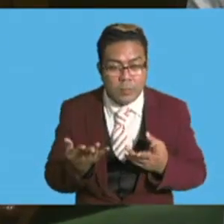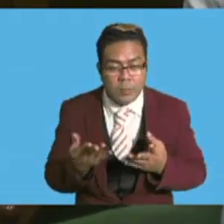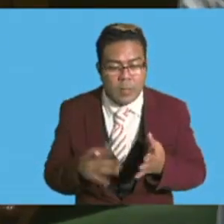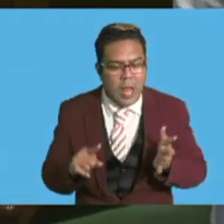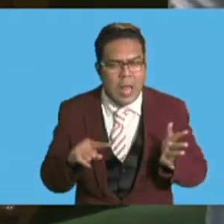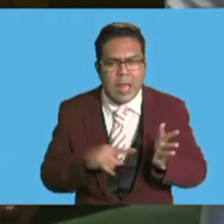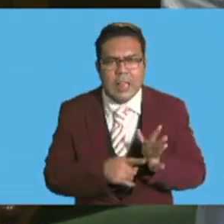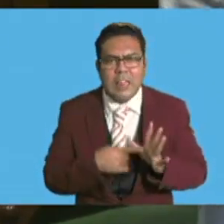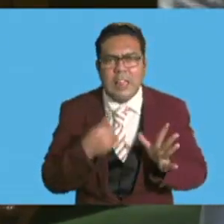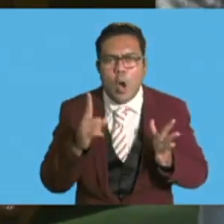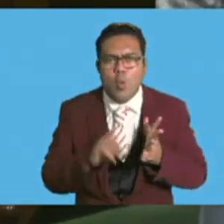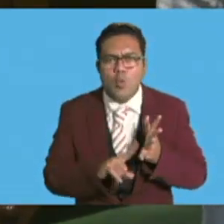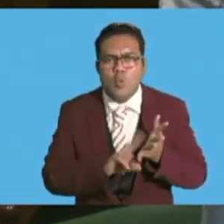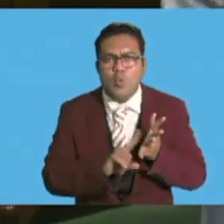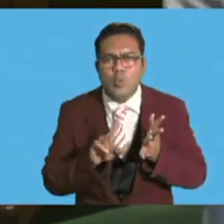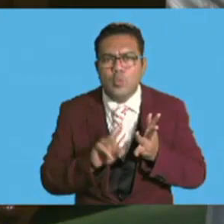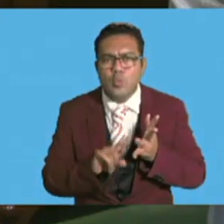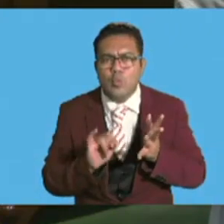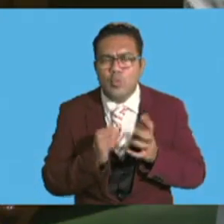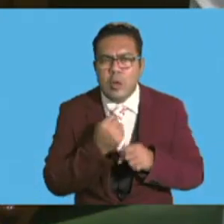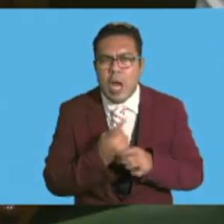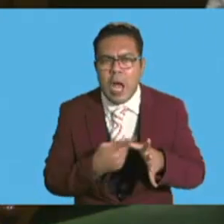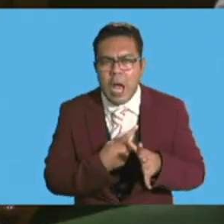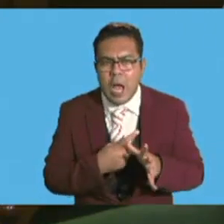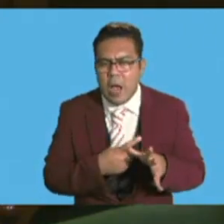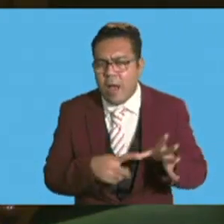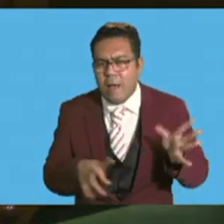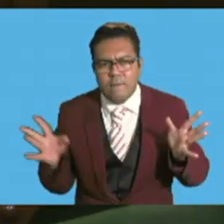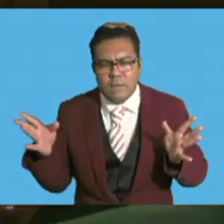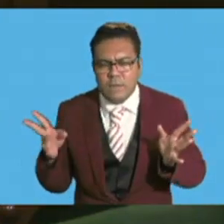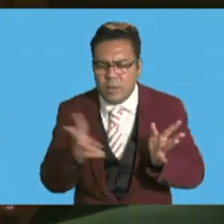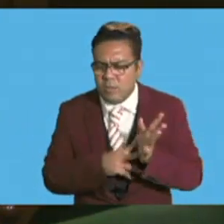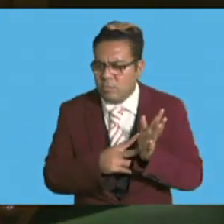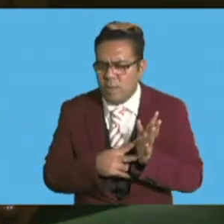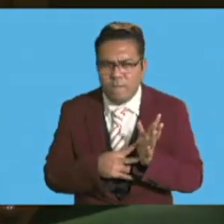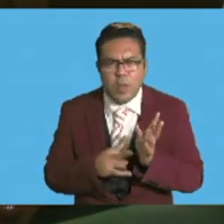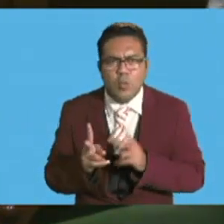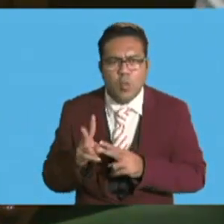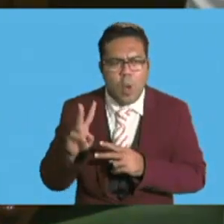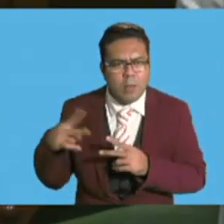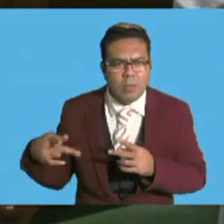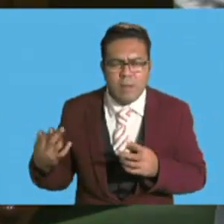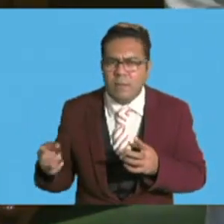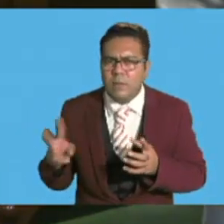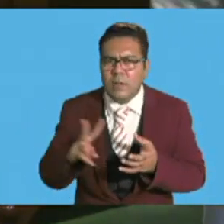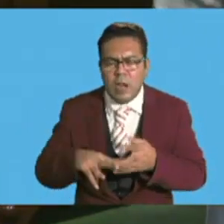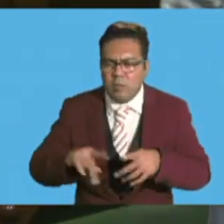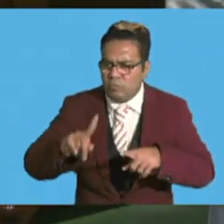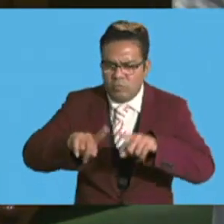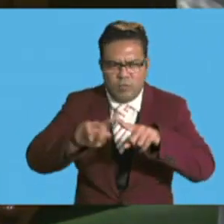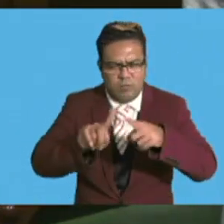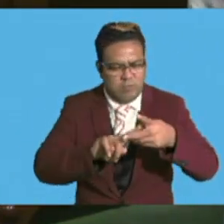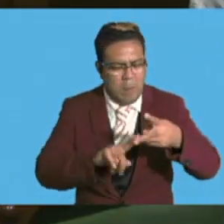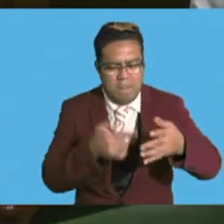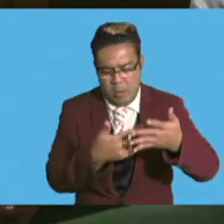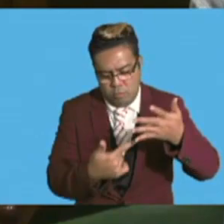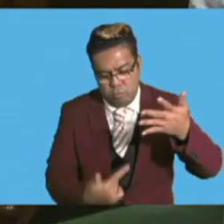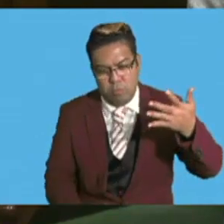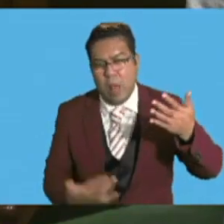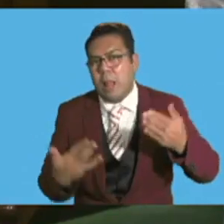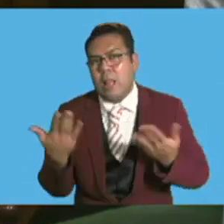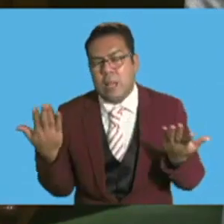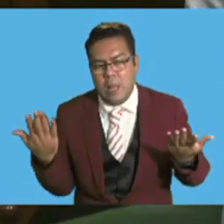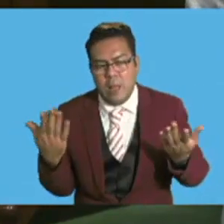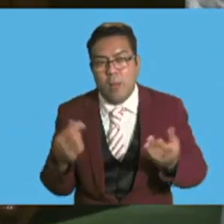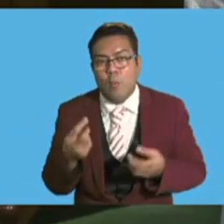Lami, Virais in Kinoa, Waila in Watuanga, Matarangata in Watukolo, Waisere in Itasiri, and many, many more. I've